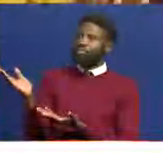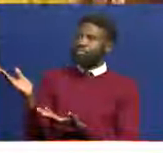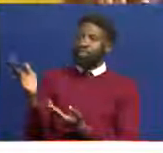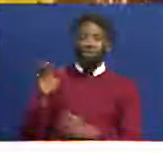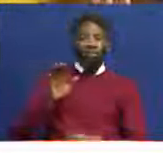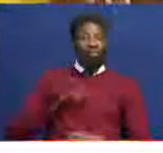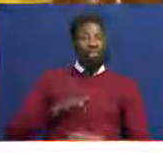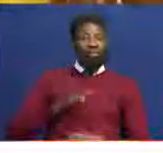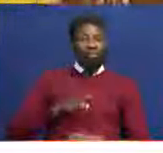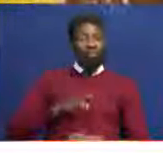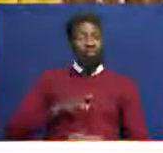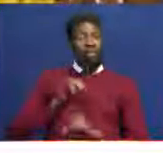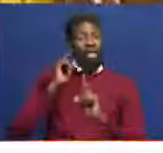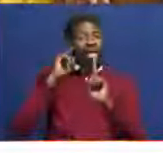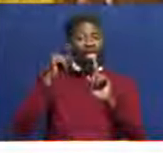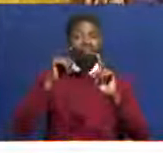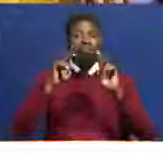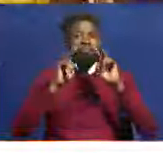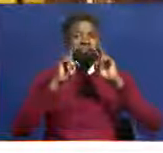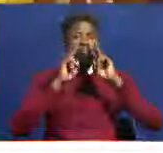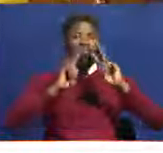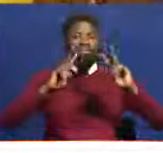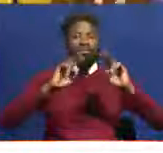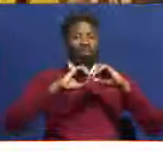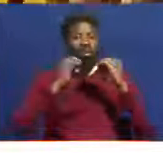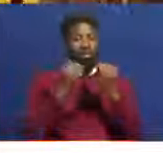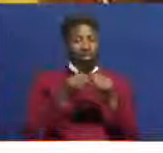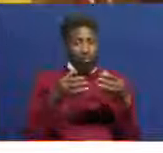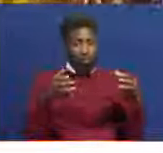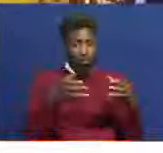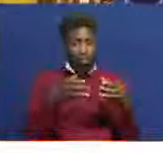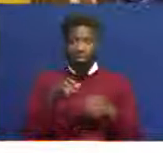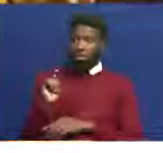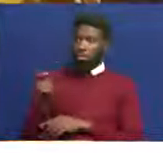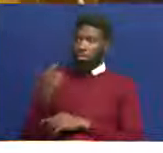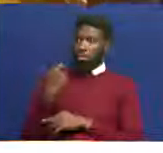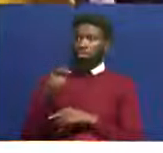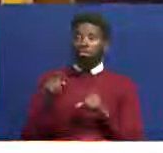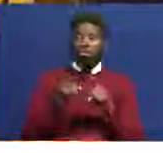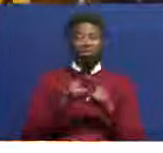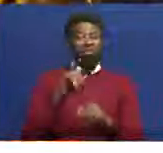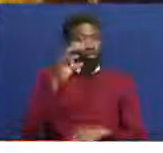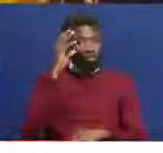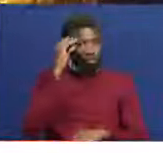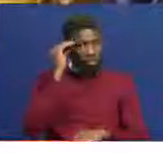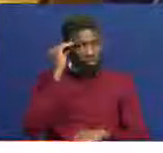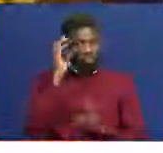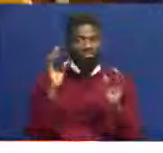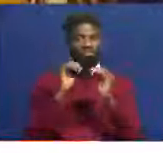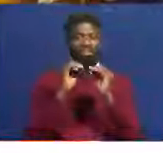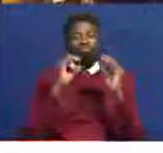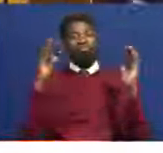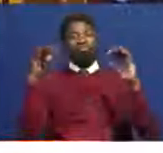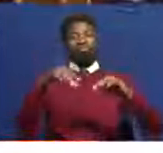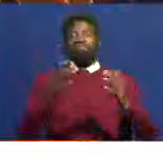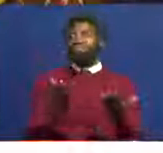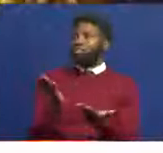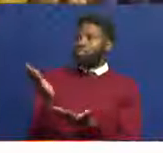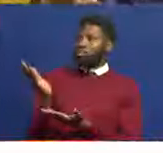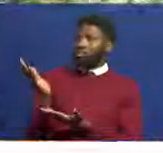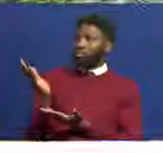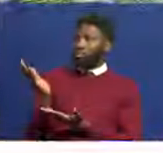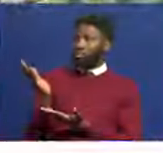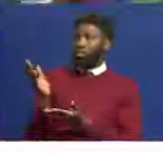the Women for Peace organization, members from Kenya and Somalia, are at their meeting spot, which doubles as the Mandera East Milk